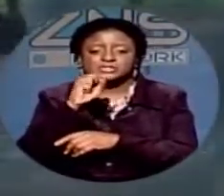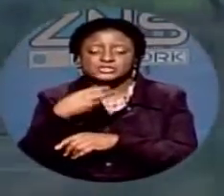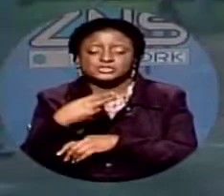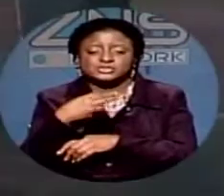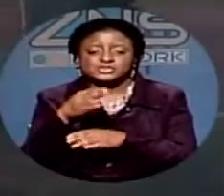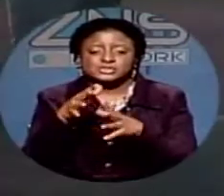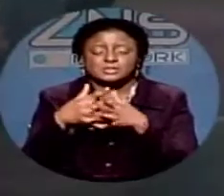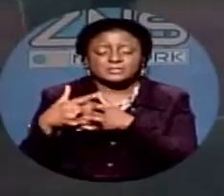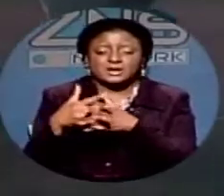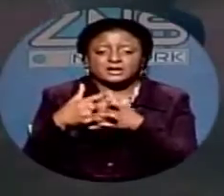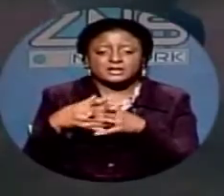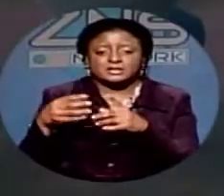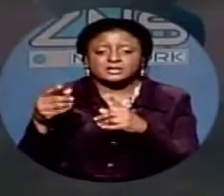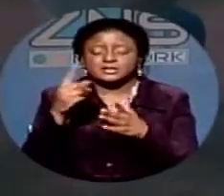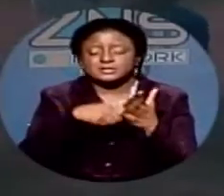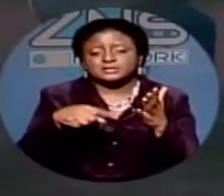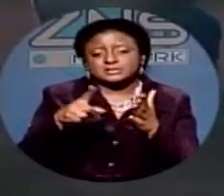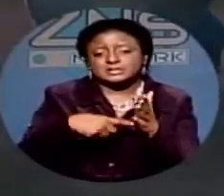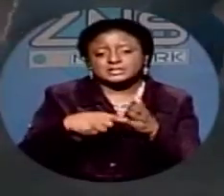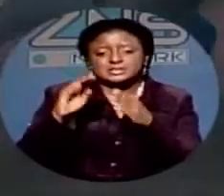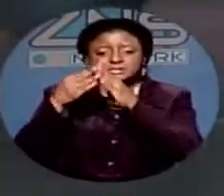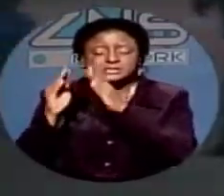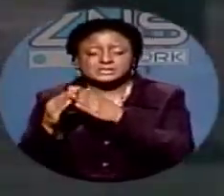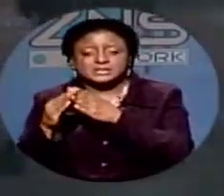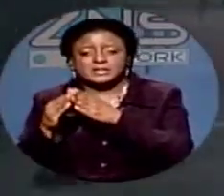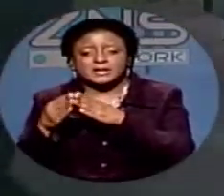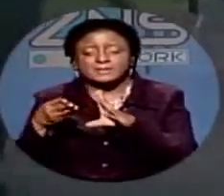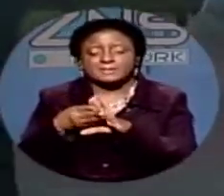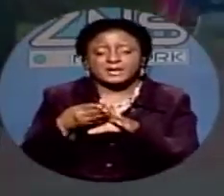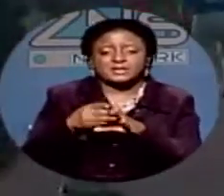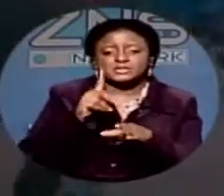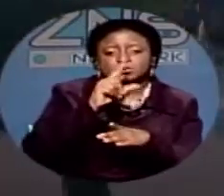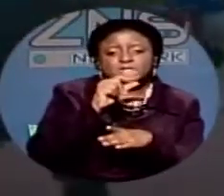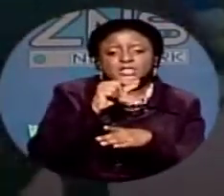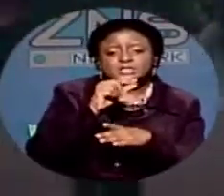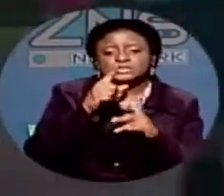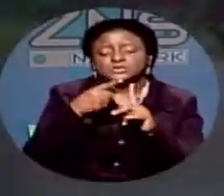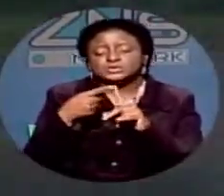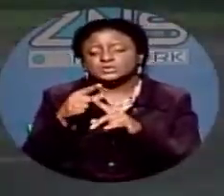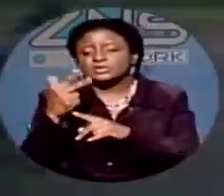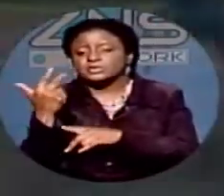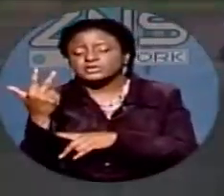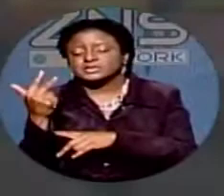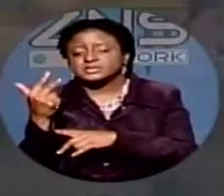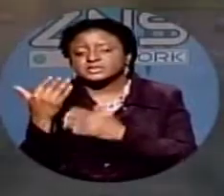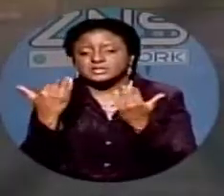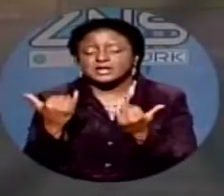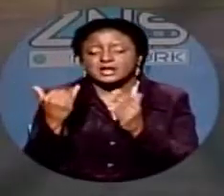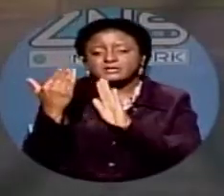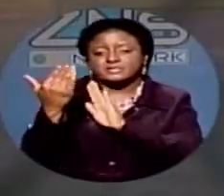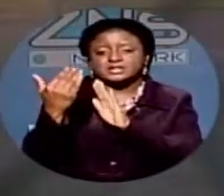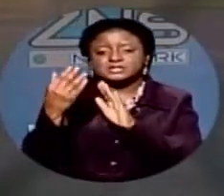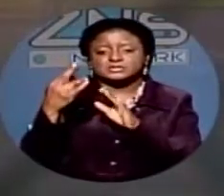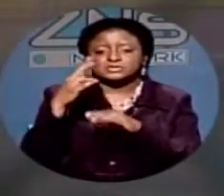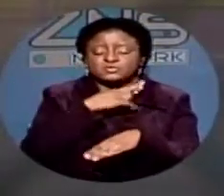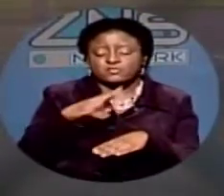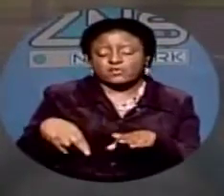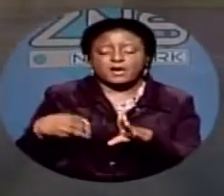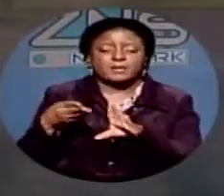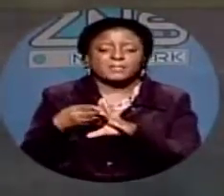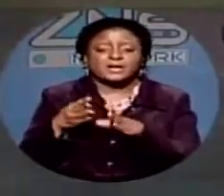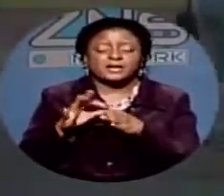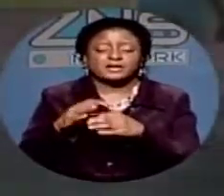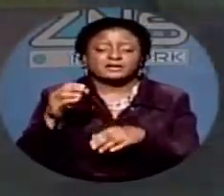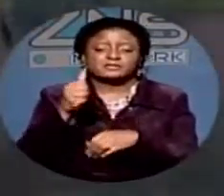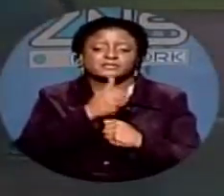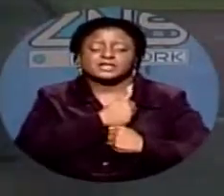Citibank. The final score was 20-13. BA will now face Royal Bank of Canada. You can call this one a total team